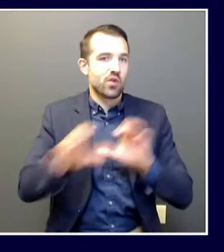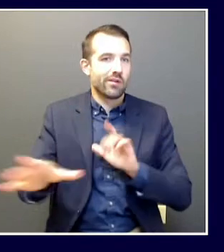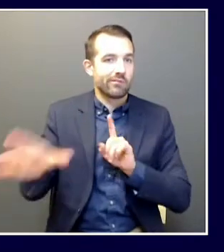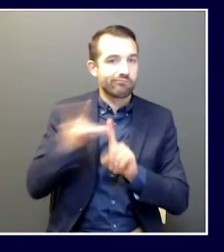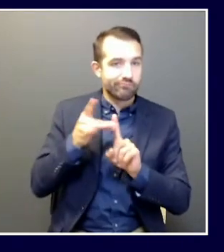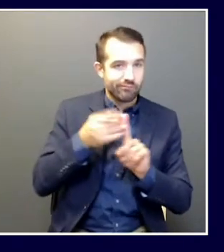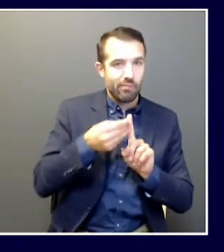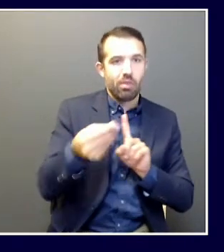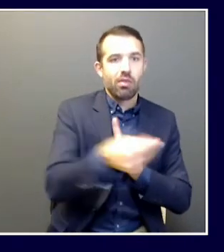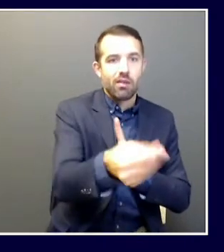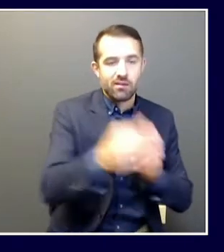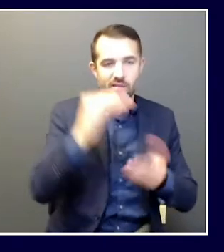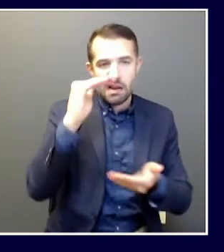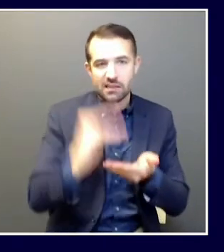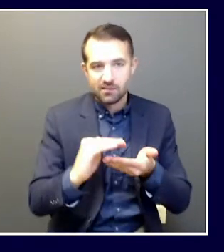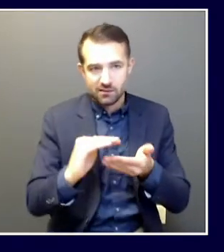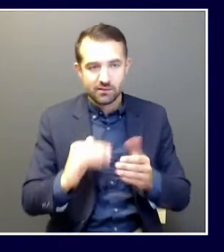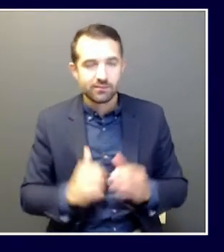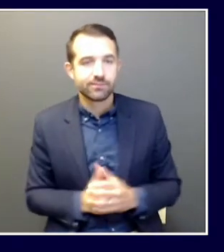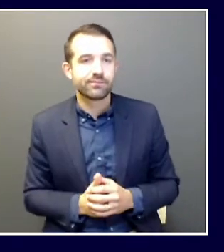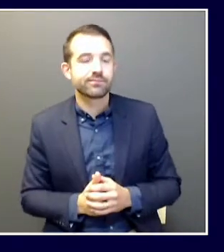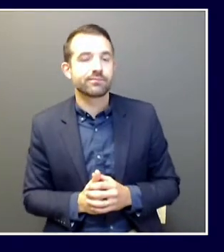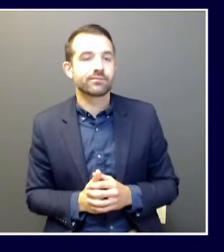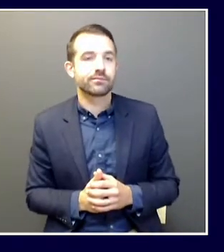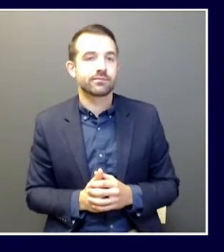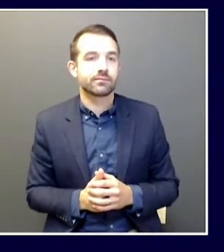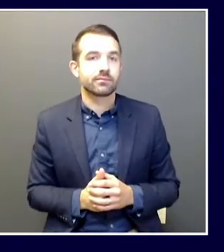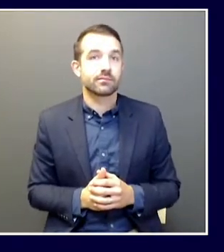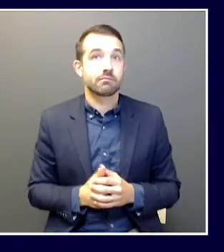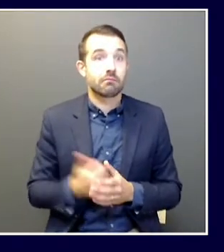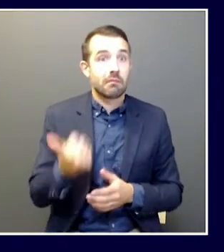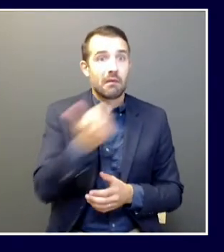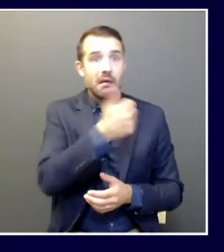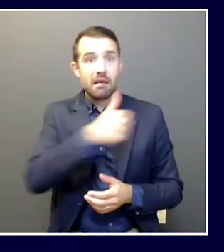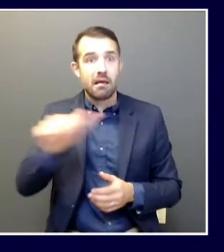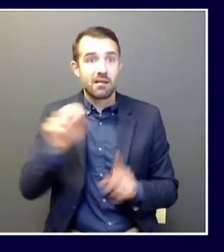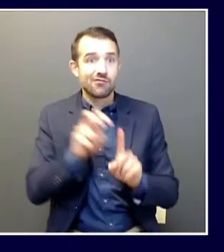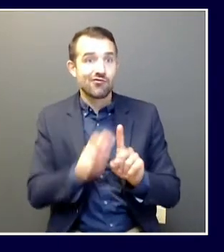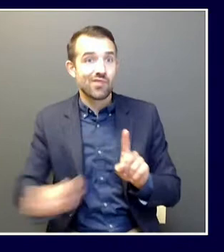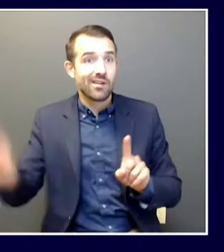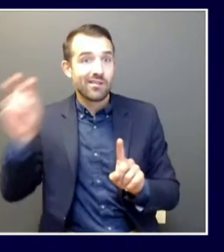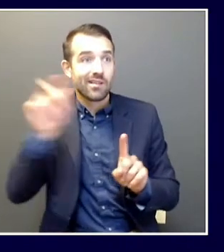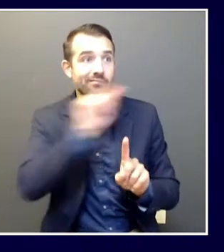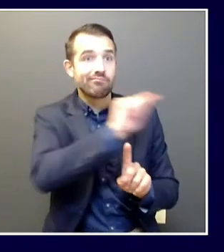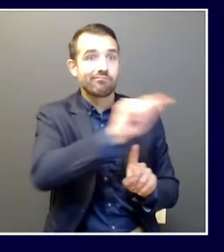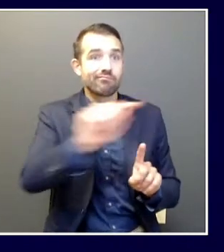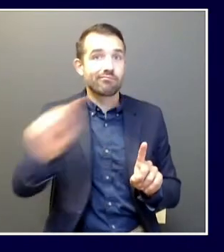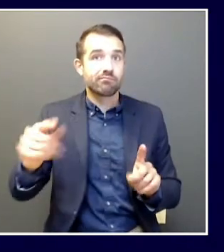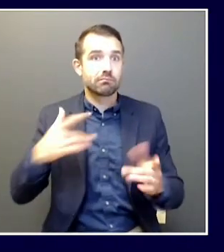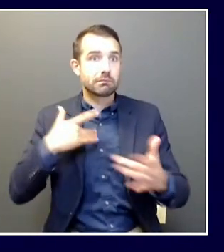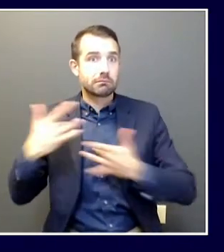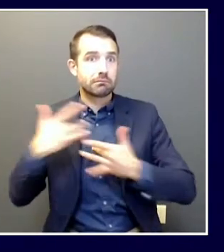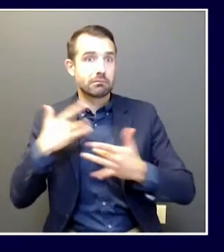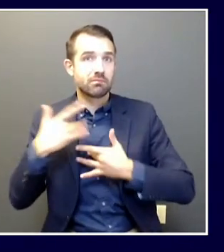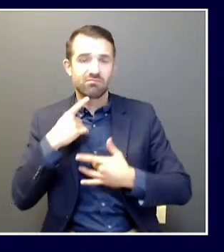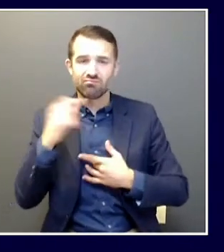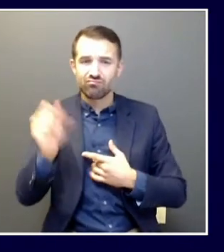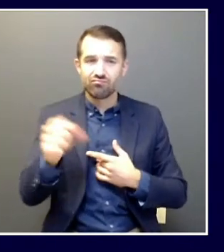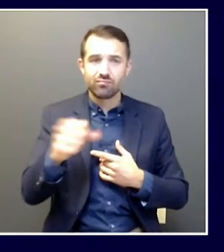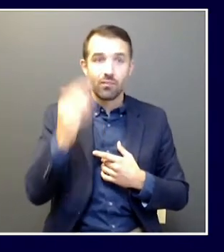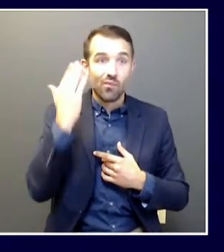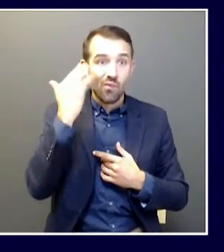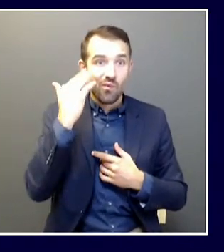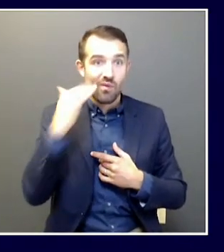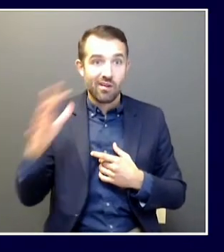always concerned anytime that there's any movement, because that is fundamentally how pandemics spread, because of the high vaccination rates